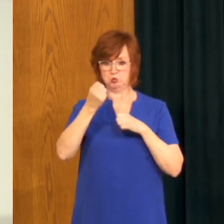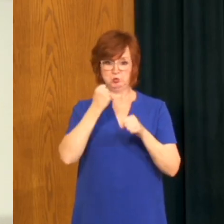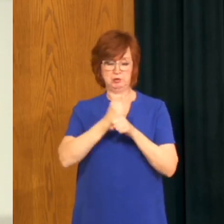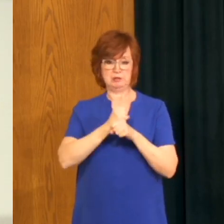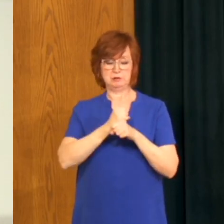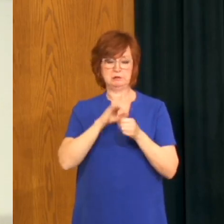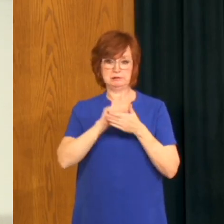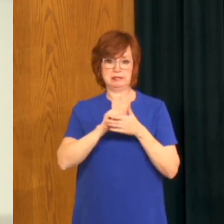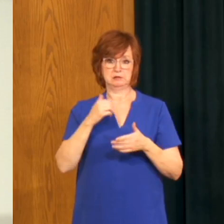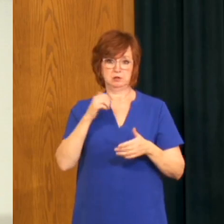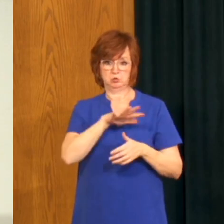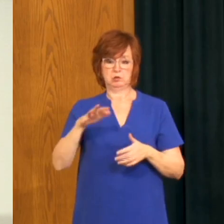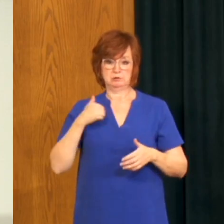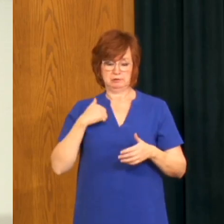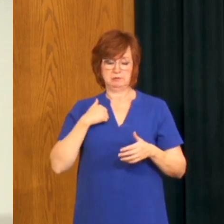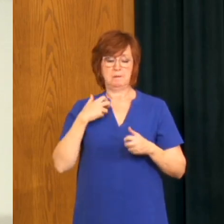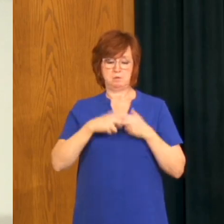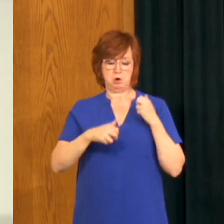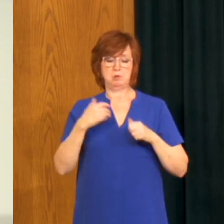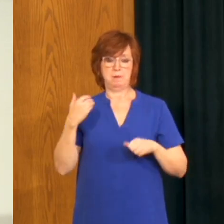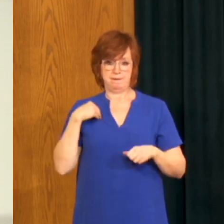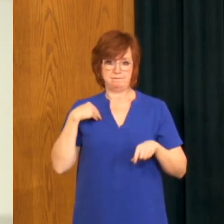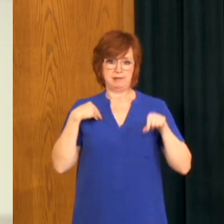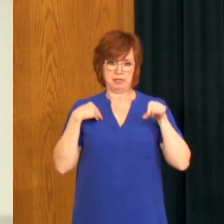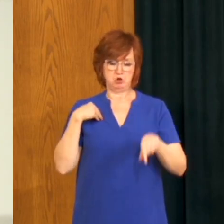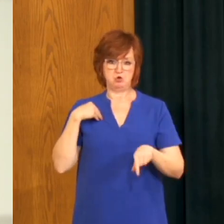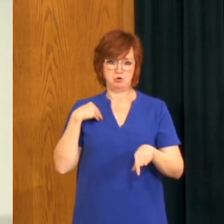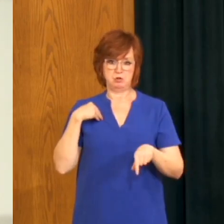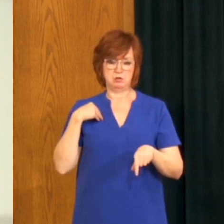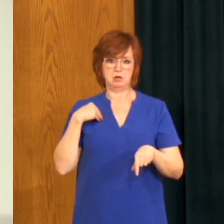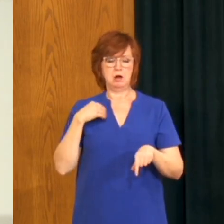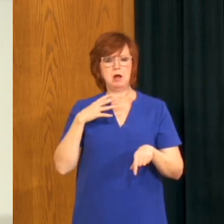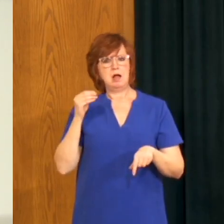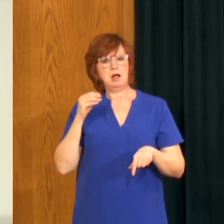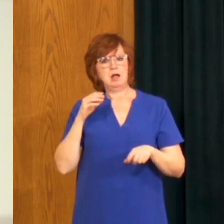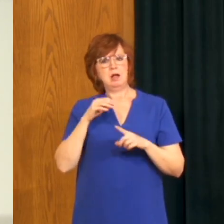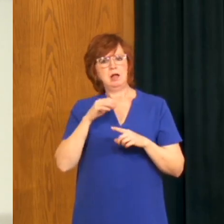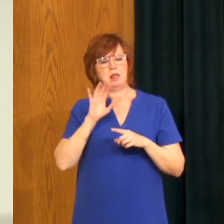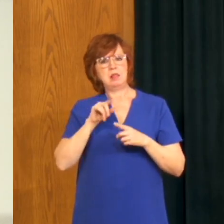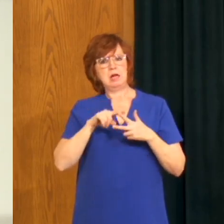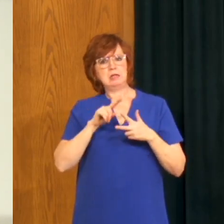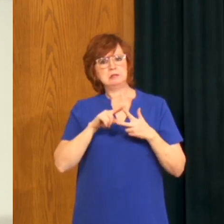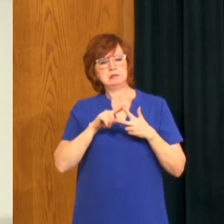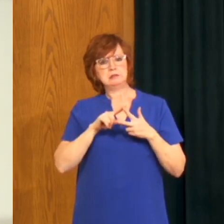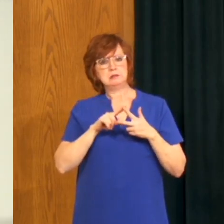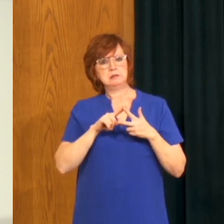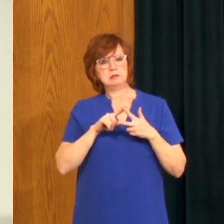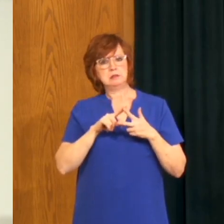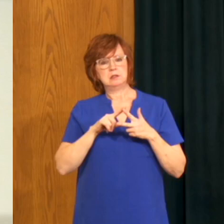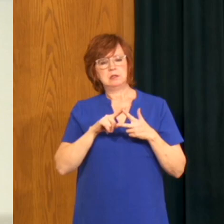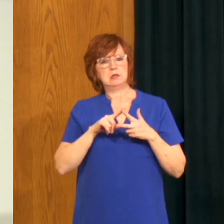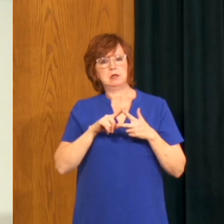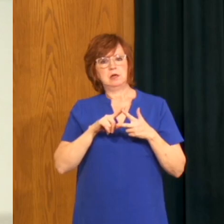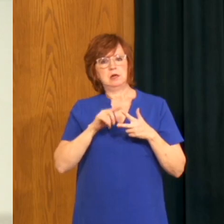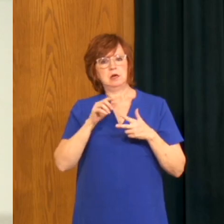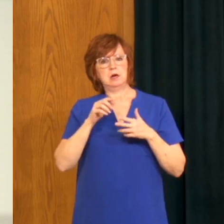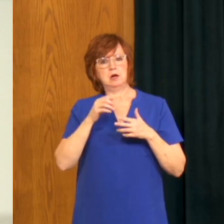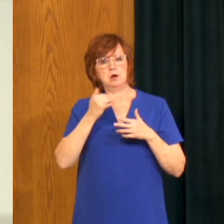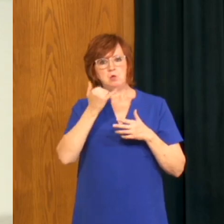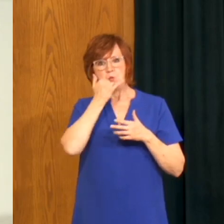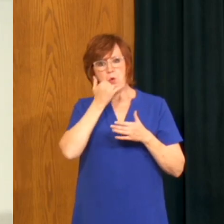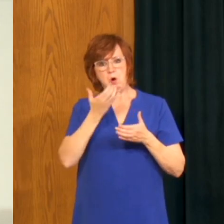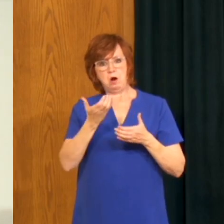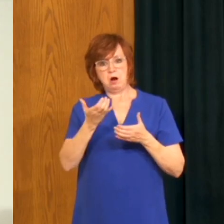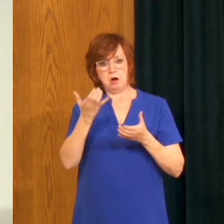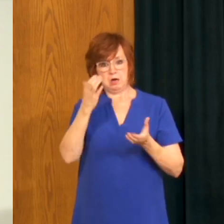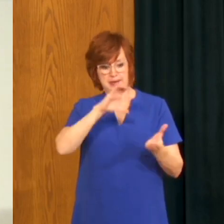epidemic and the contamination of an illicit drug supply with fatal amounts of synthetic opioids. So